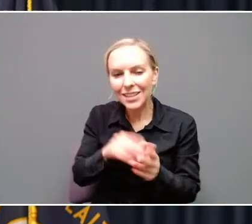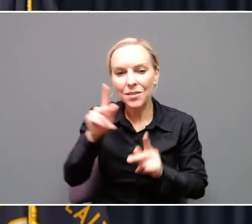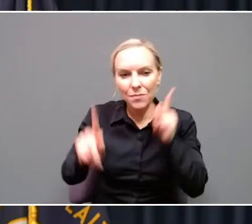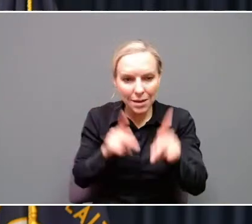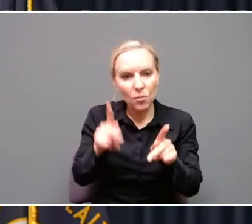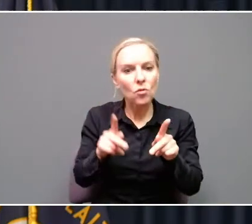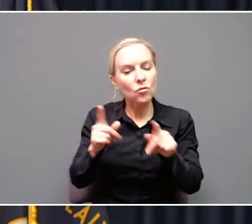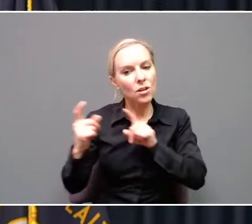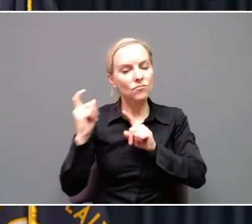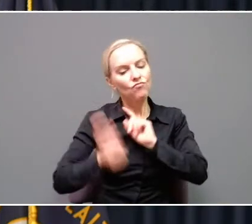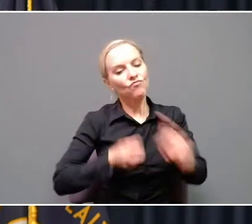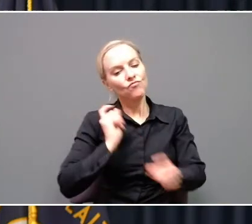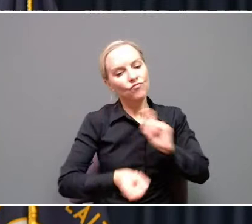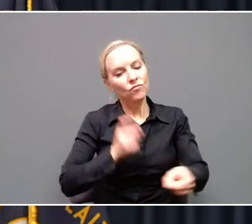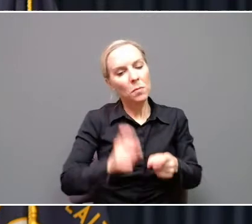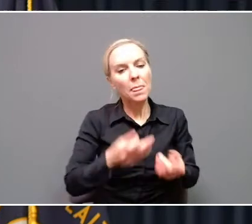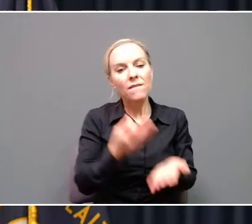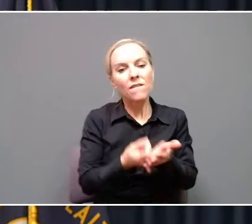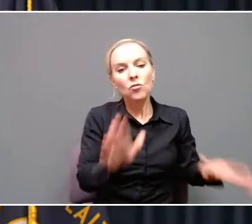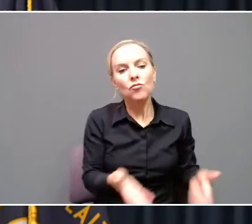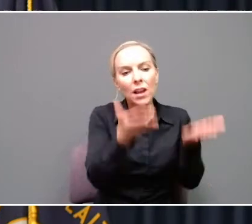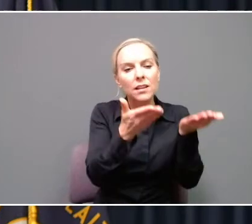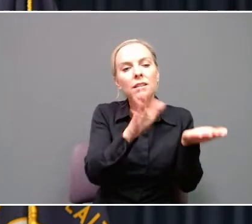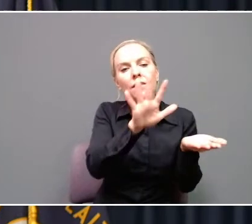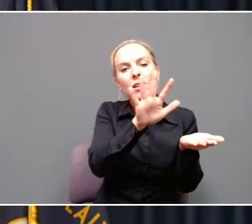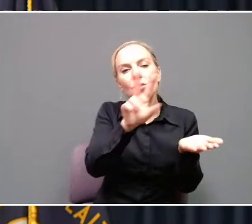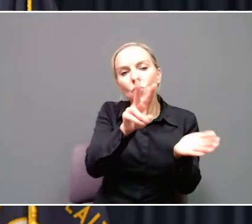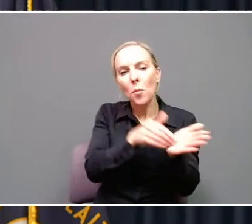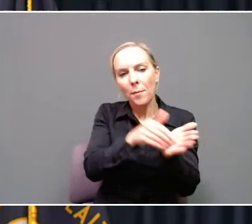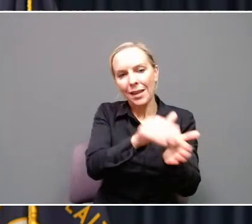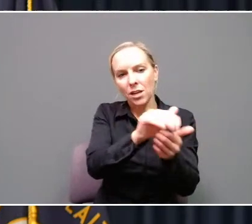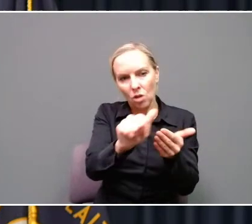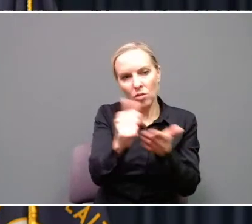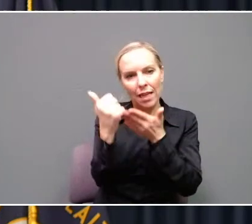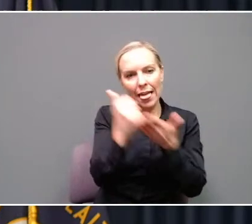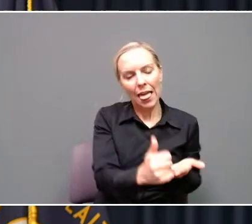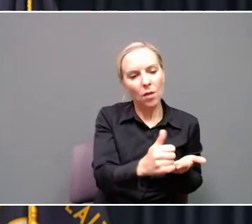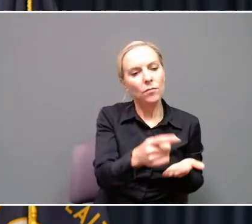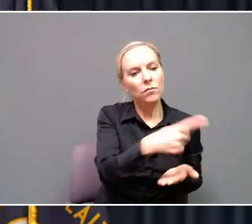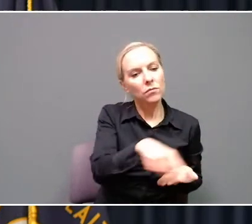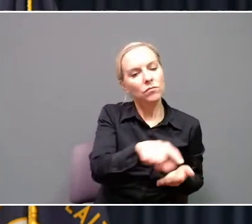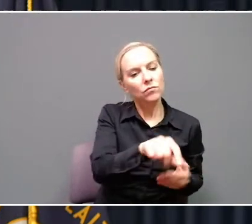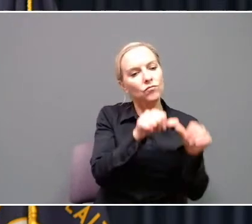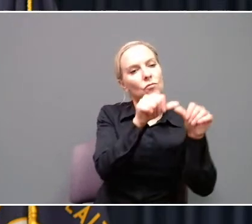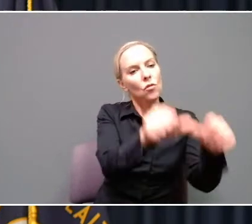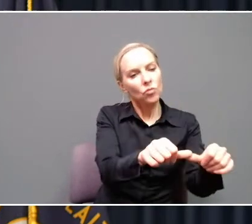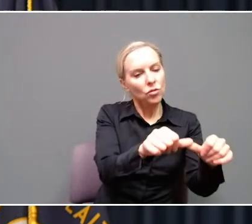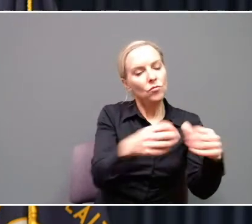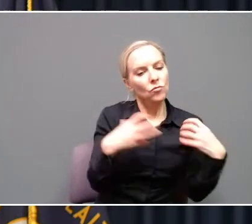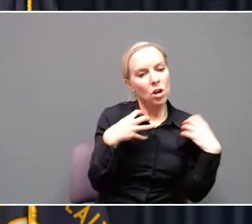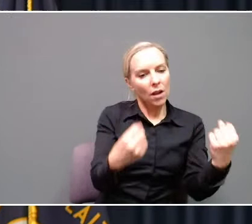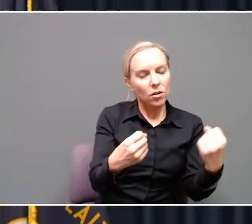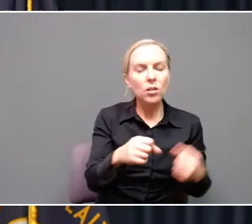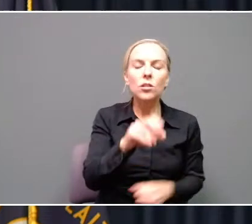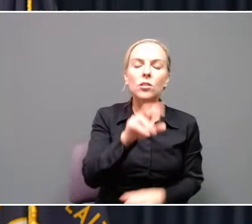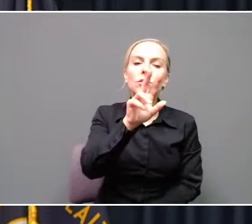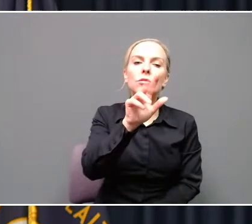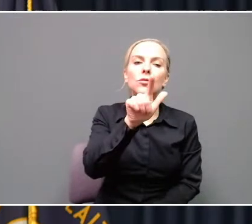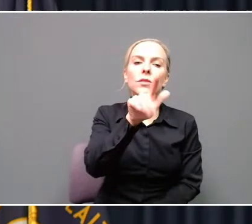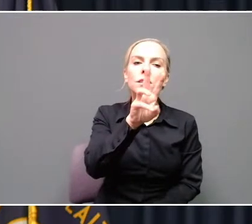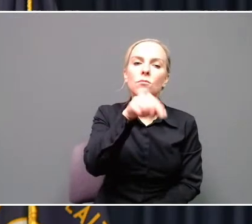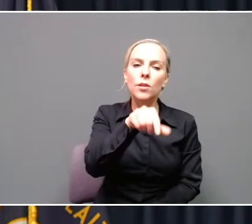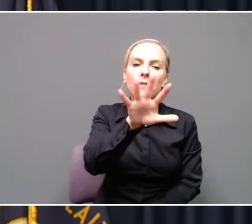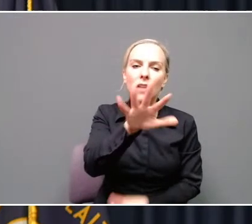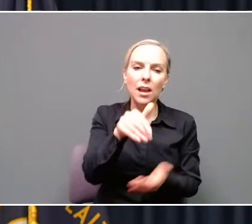the fund, raising $52 million to assist in long-term recovery. To date, more than $26.5 million has been